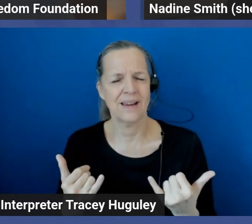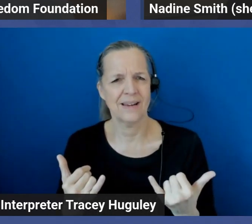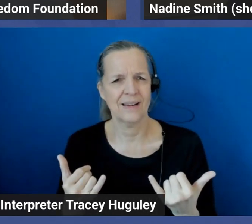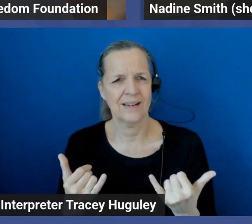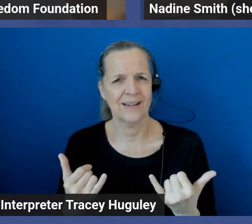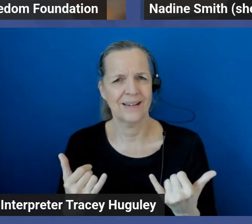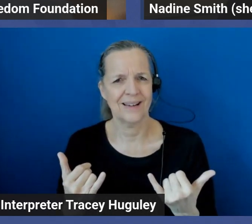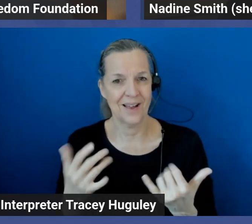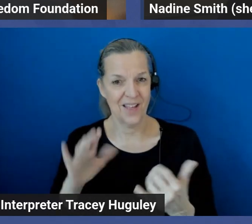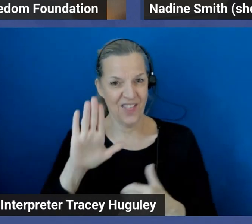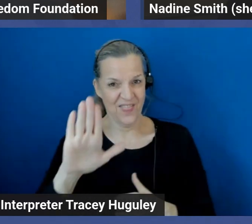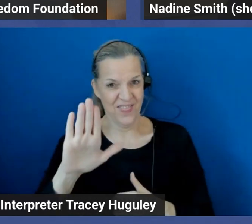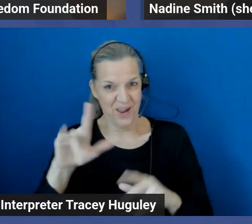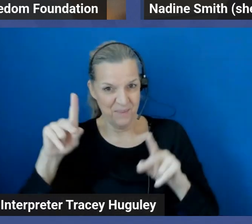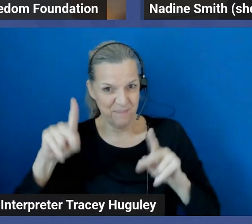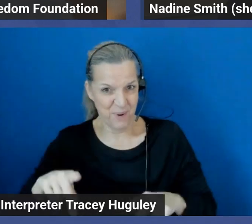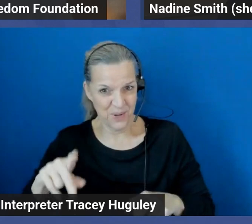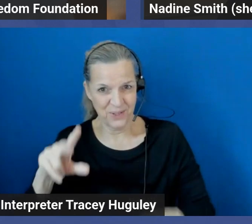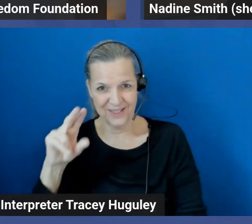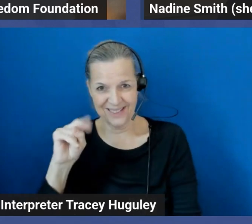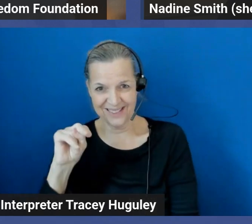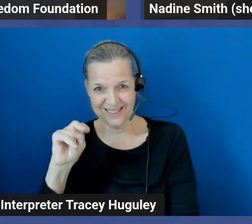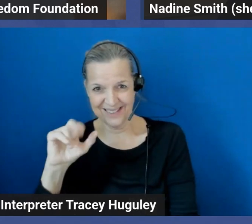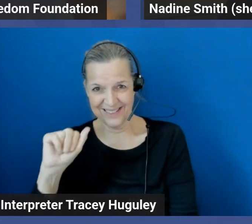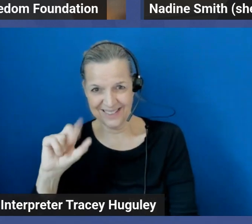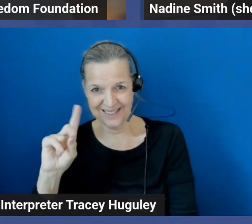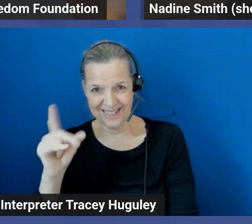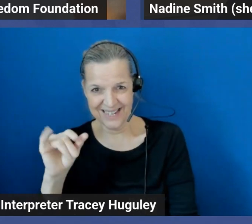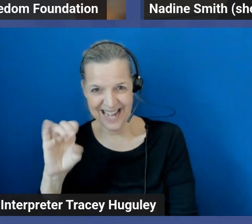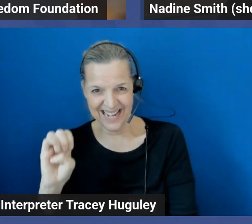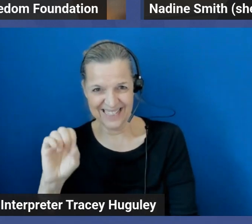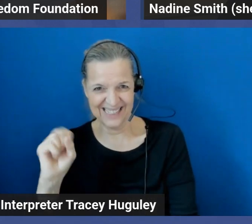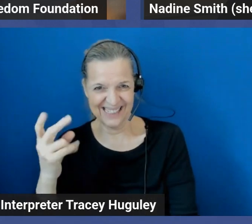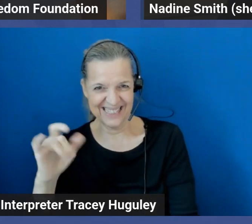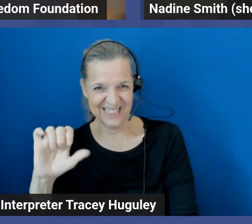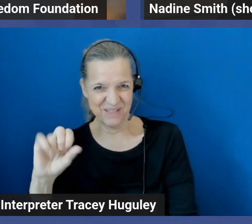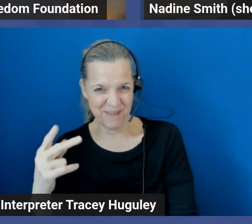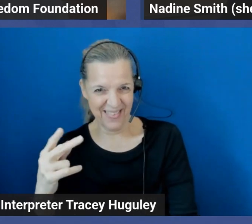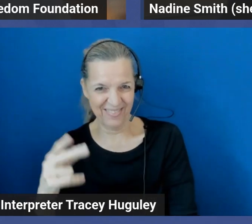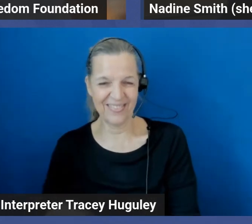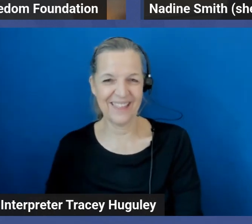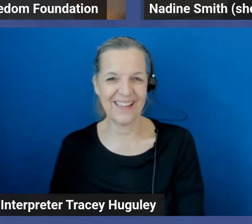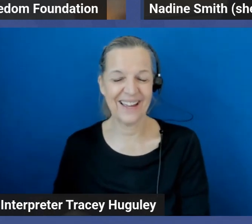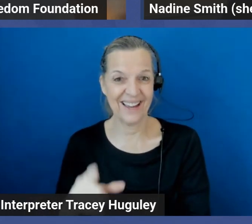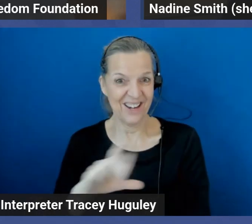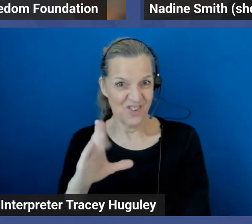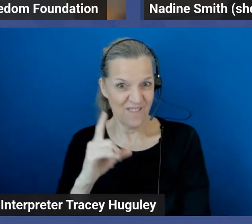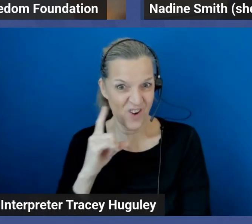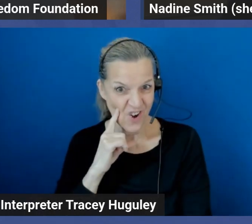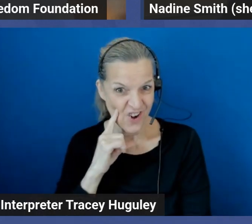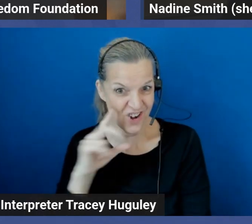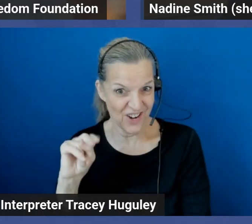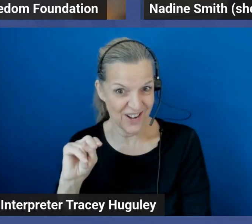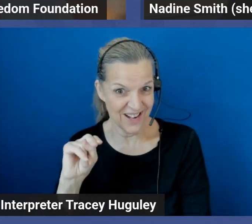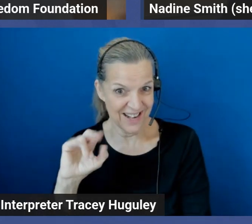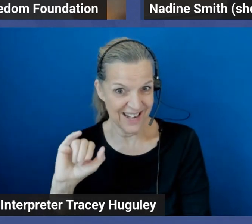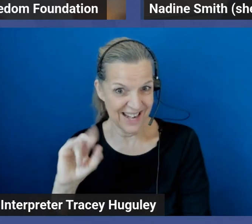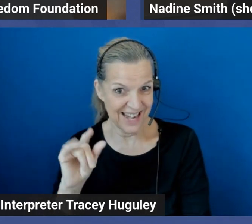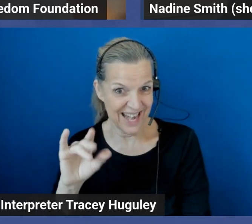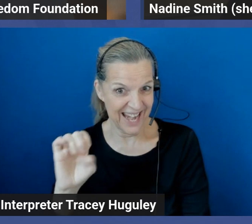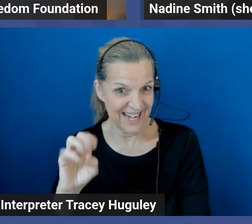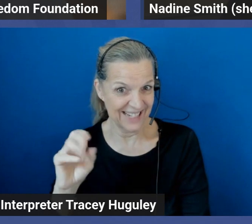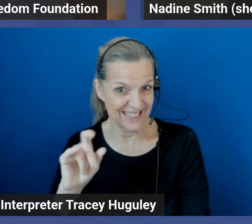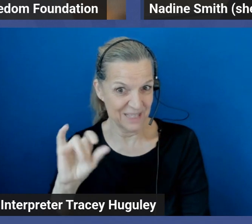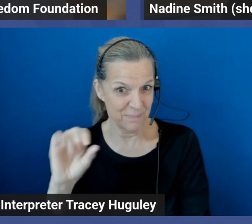today's person is Nadine Smith. So if you never heard of Nadine Smith,